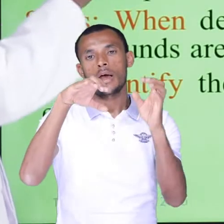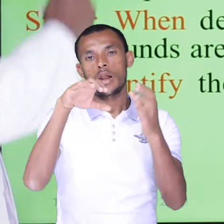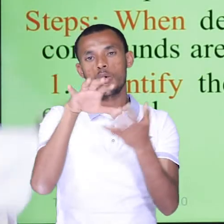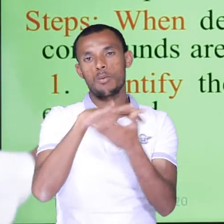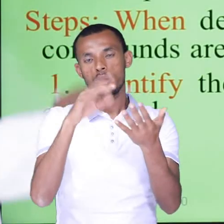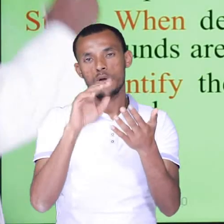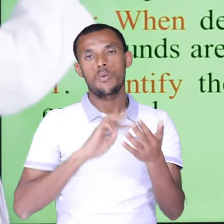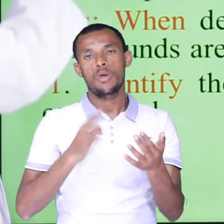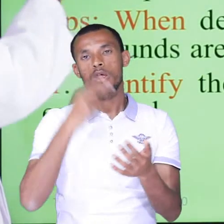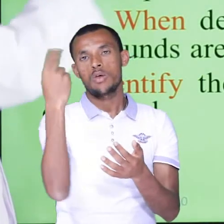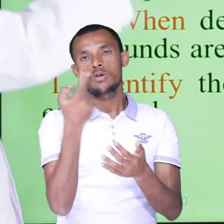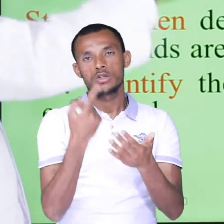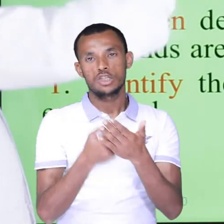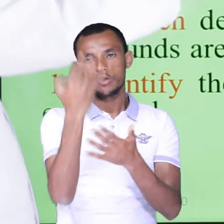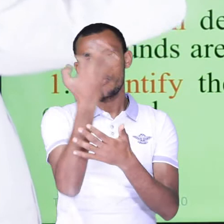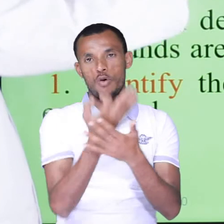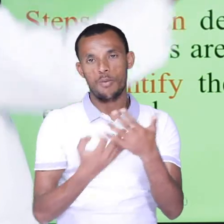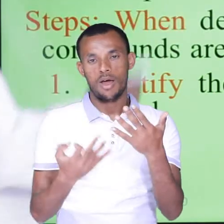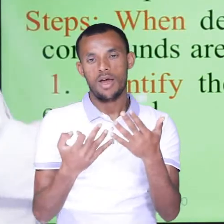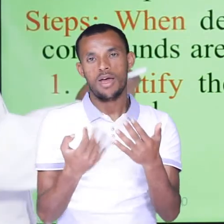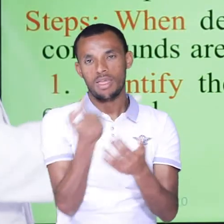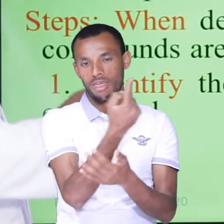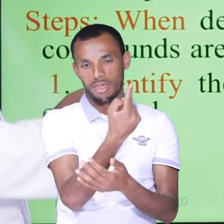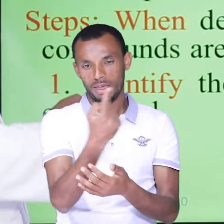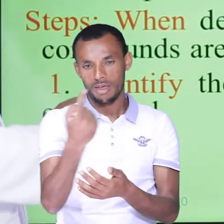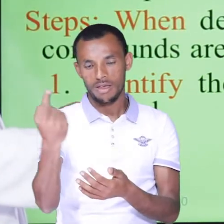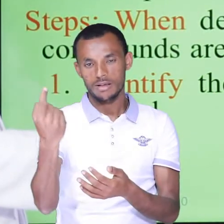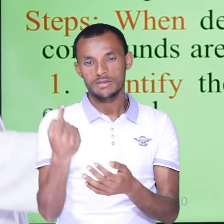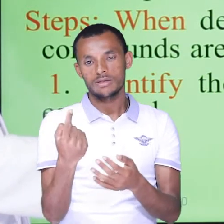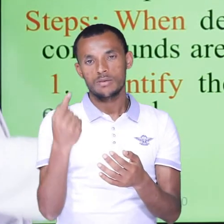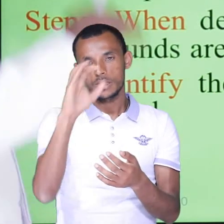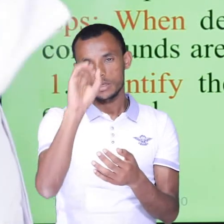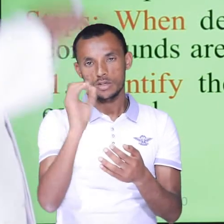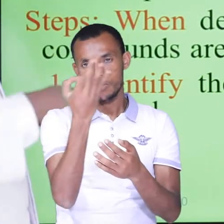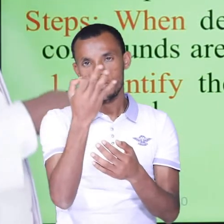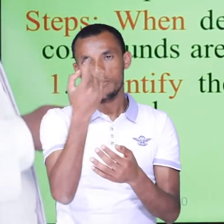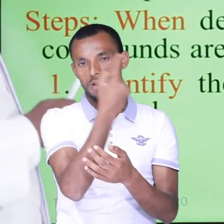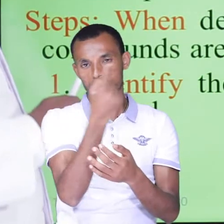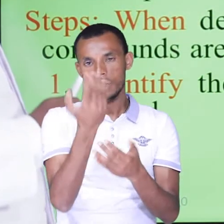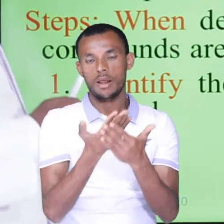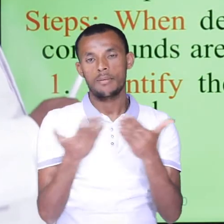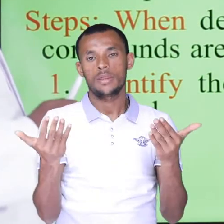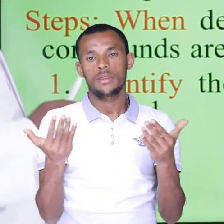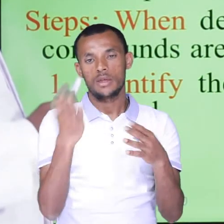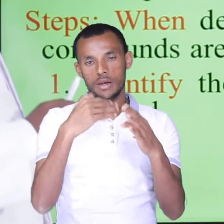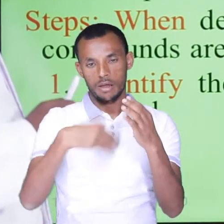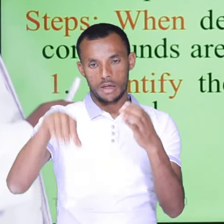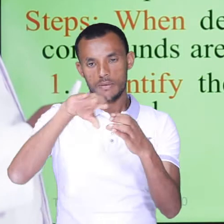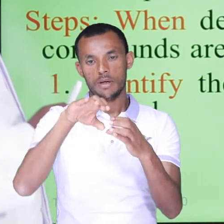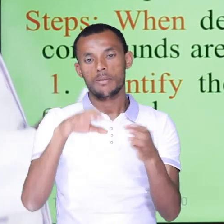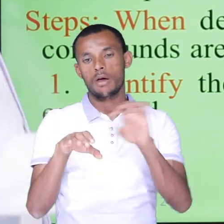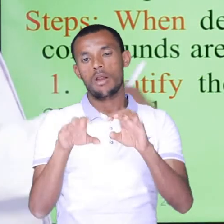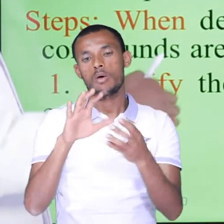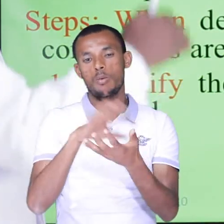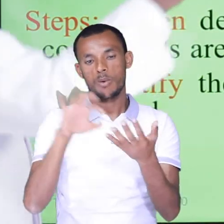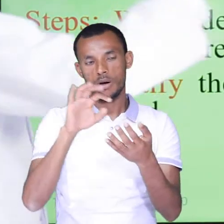we use this formula. Percentage composition of each element in a given chemical compound can be